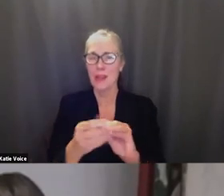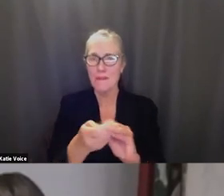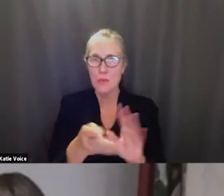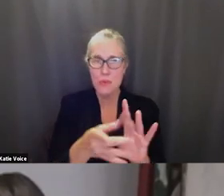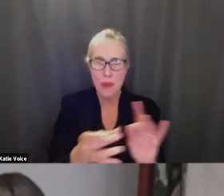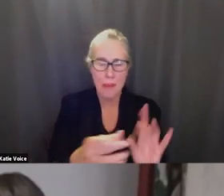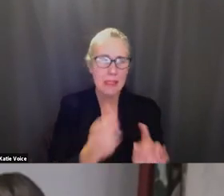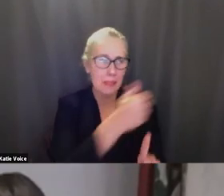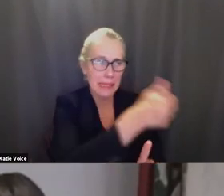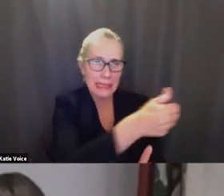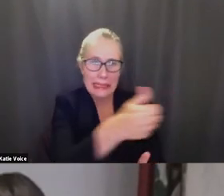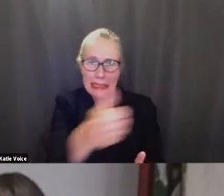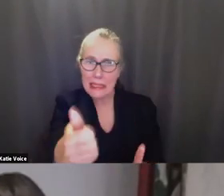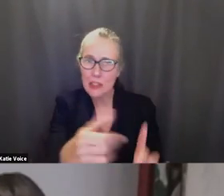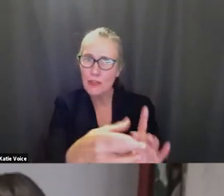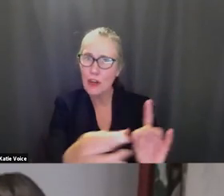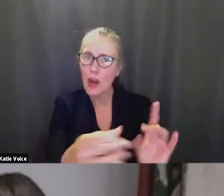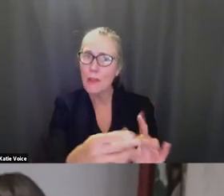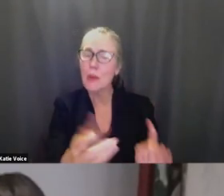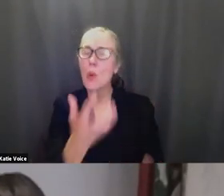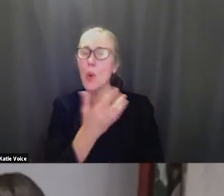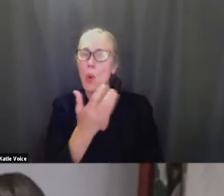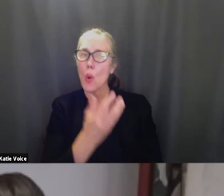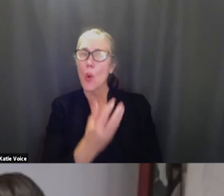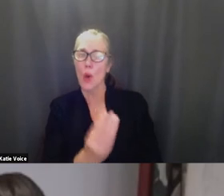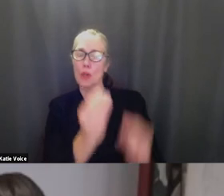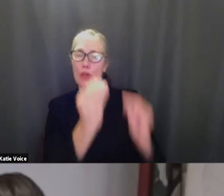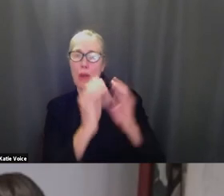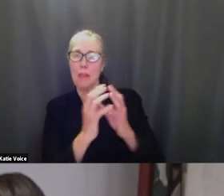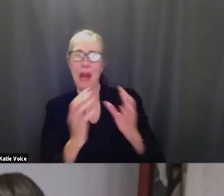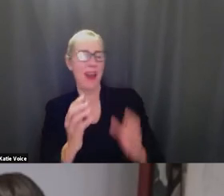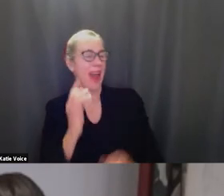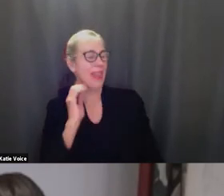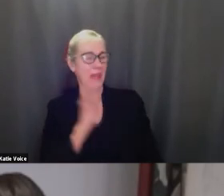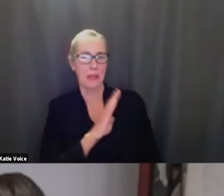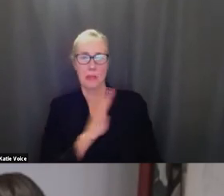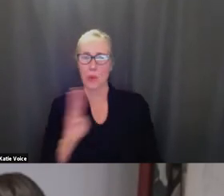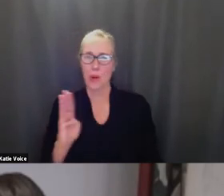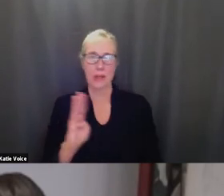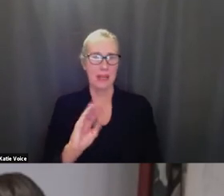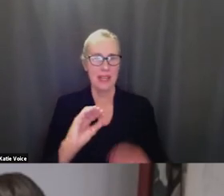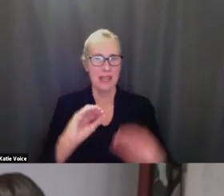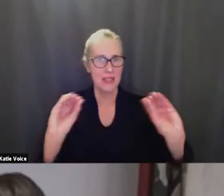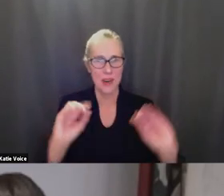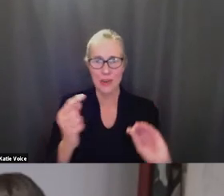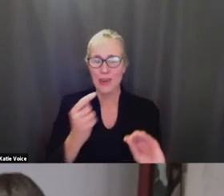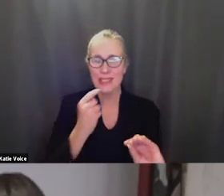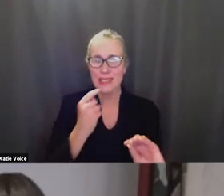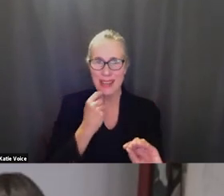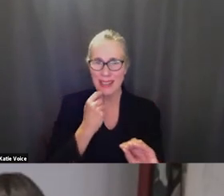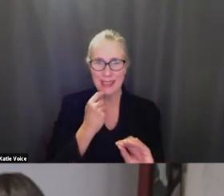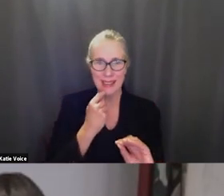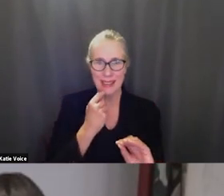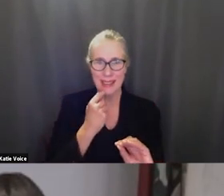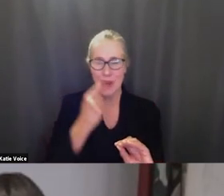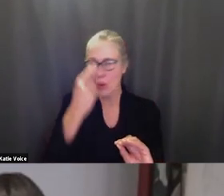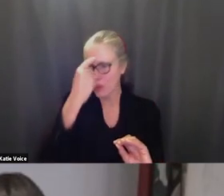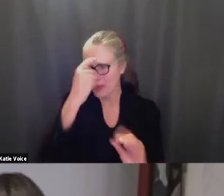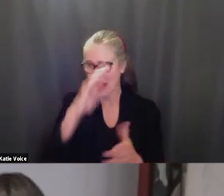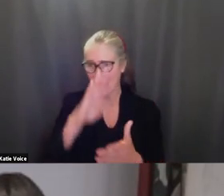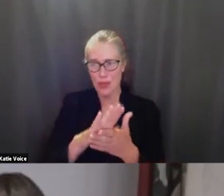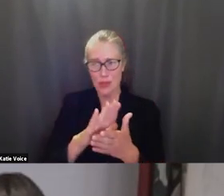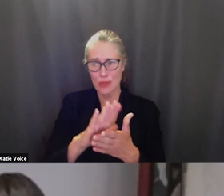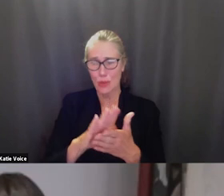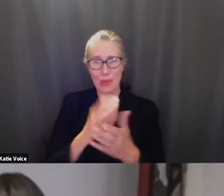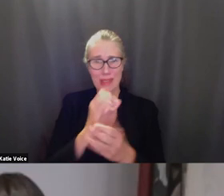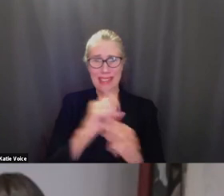uh i don't think that any of the members of the board are actually saying that we think our schools are 100